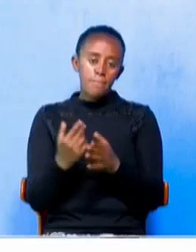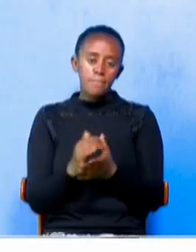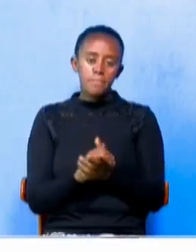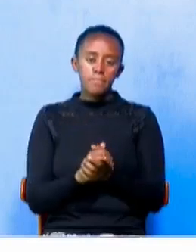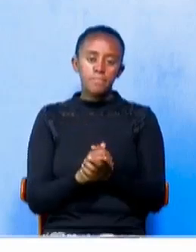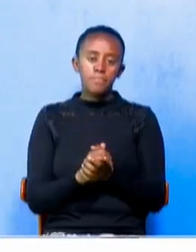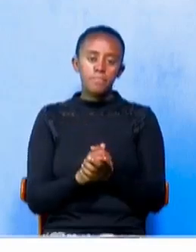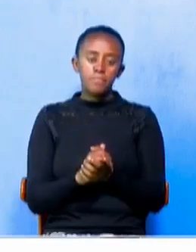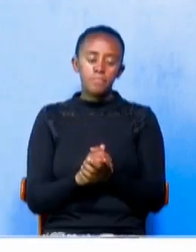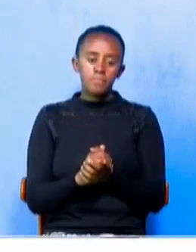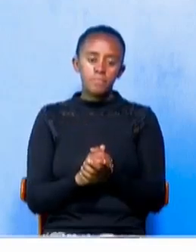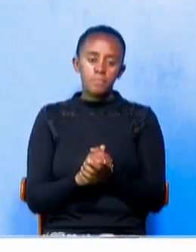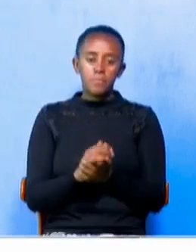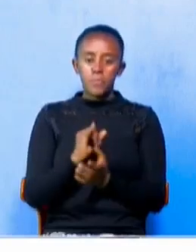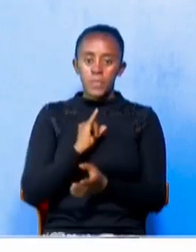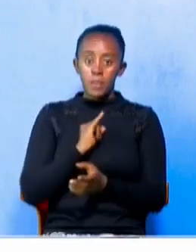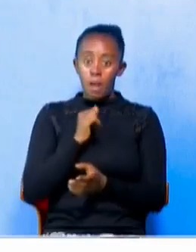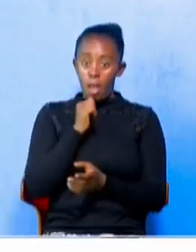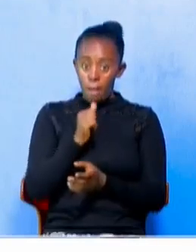I am